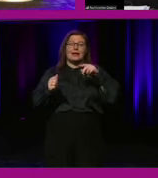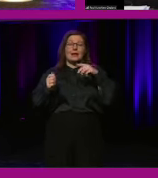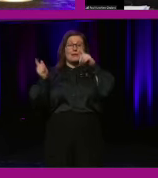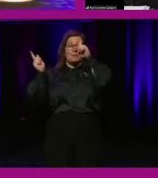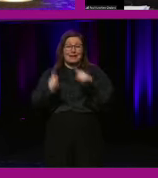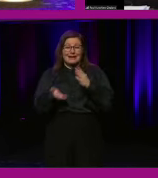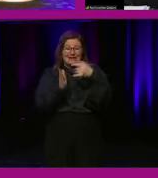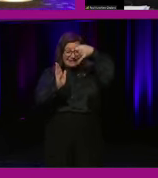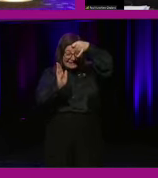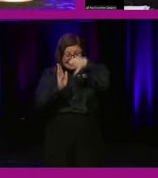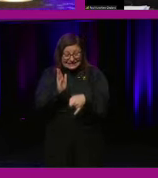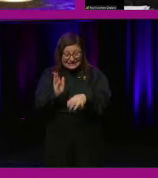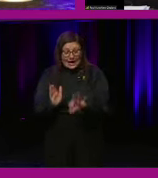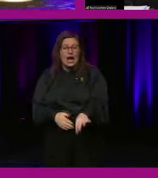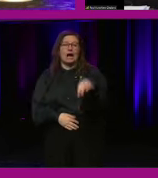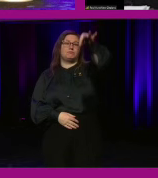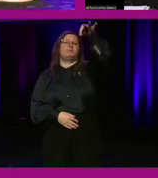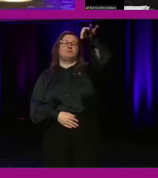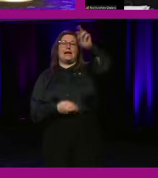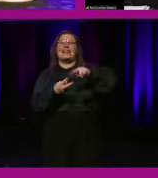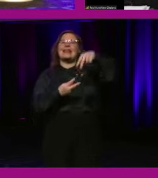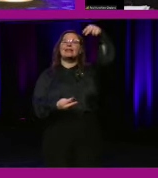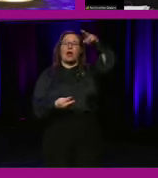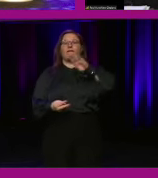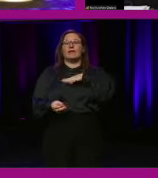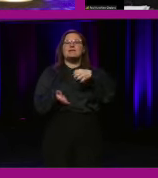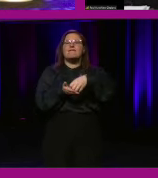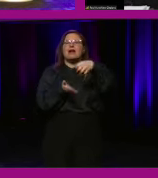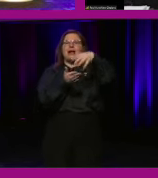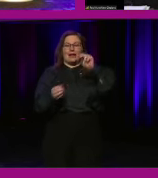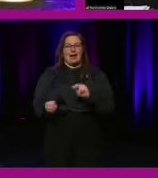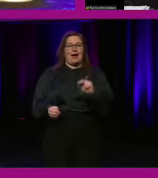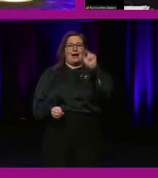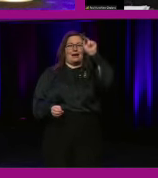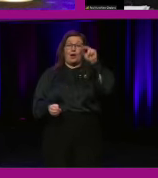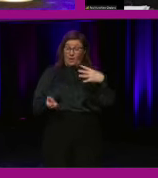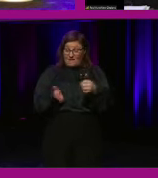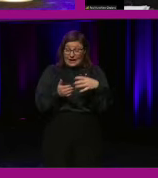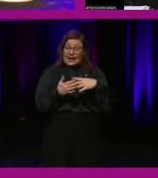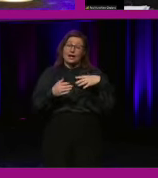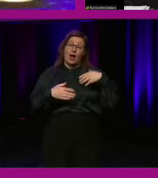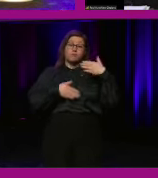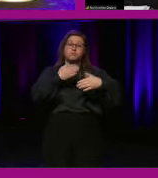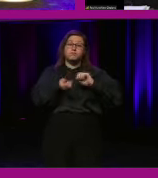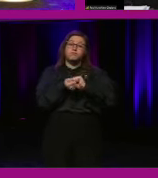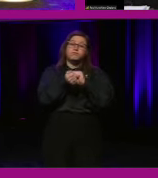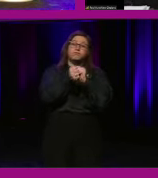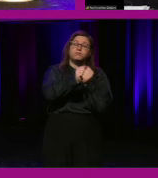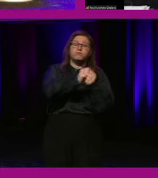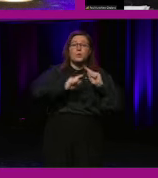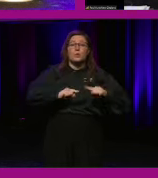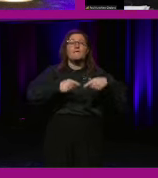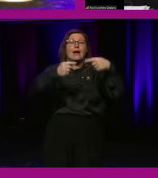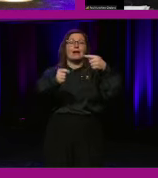rights is a set of values. Now, values, of course, evolve over time, just